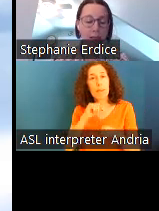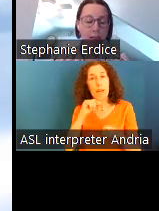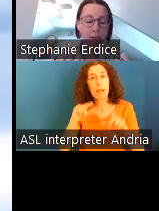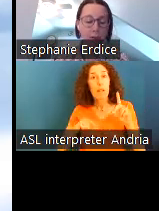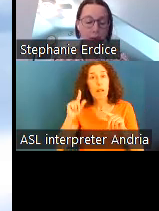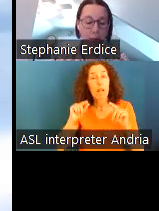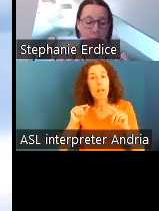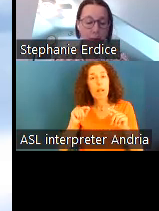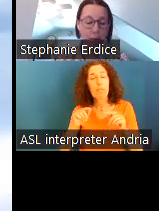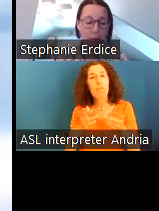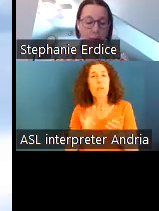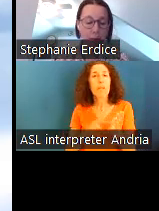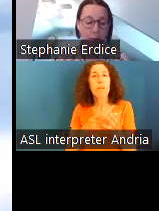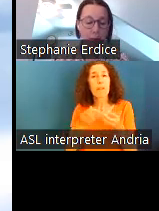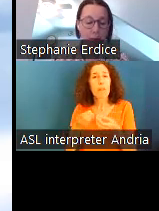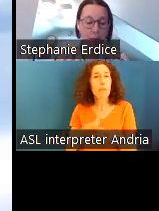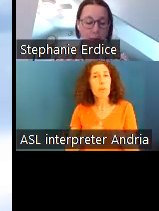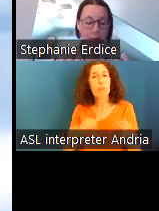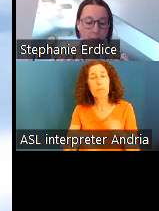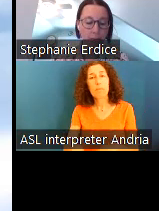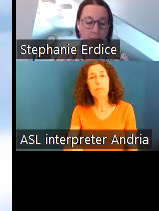Relax into the rhythm.